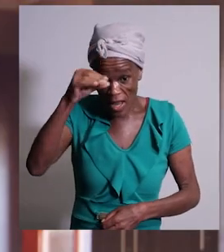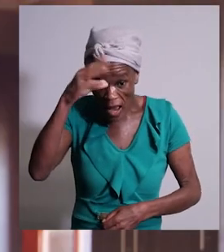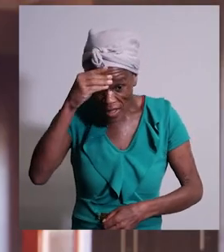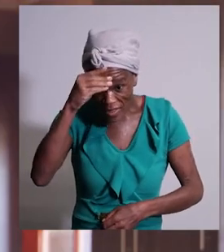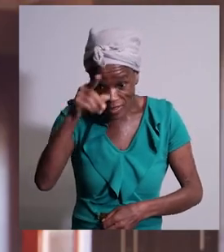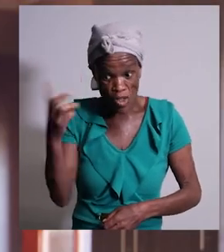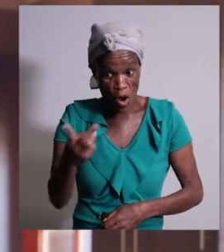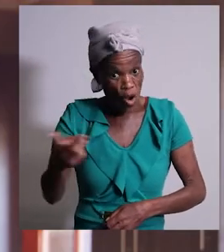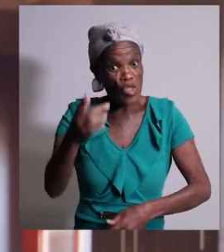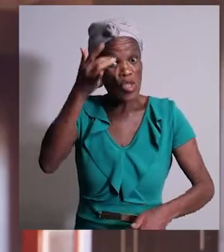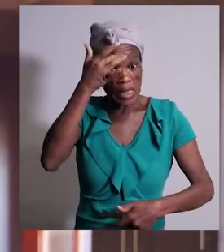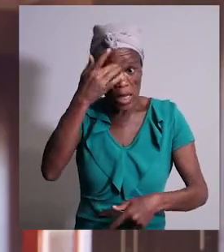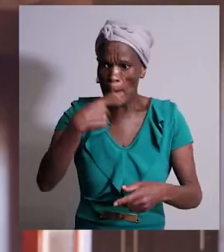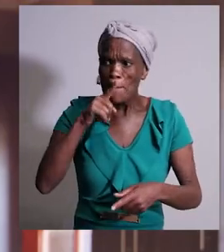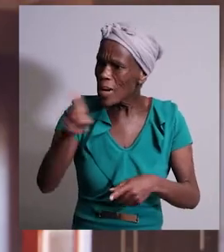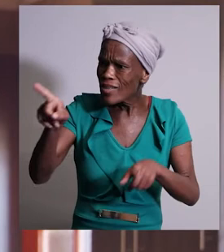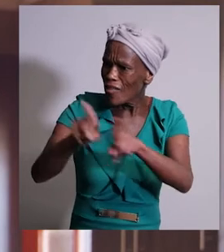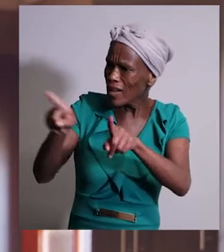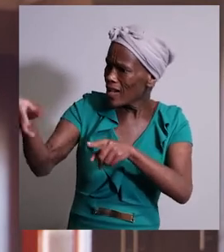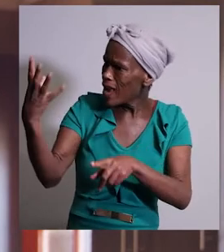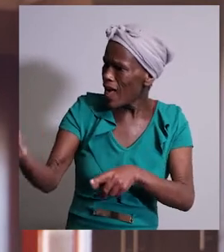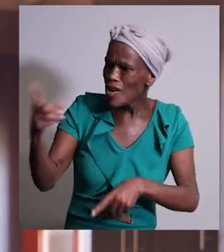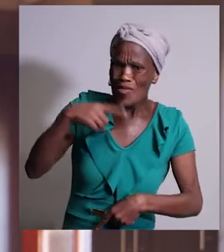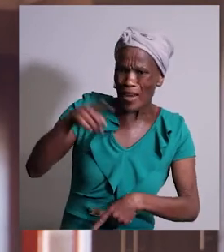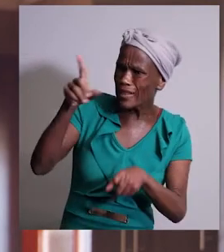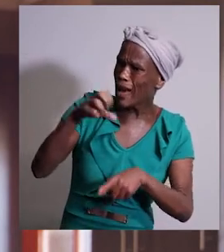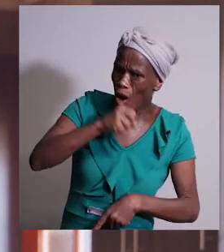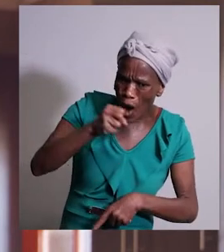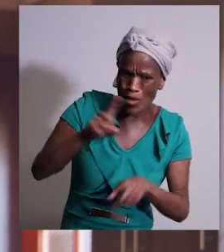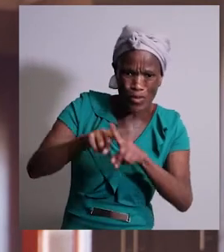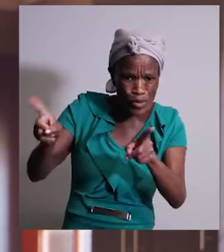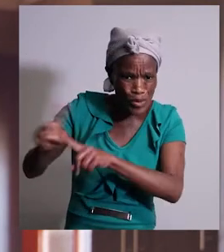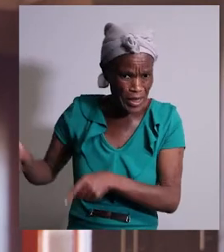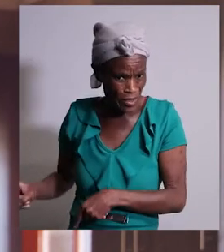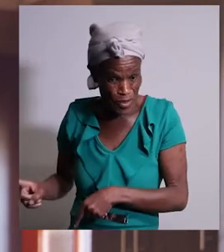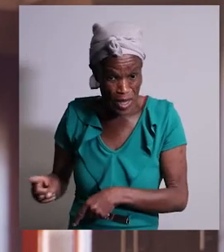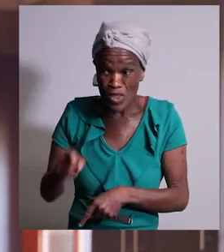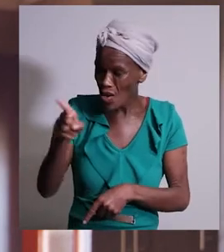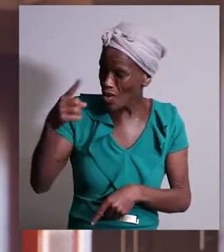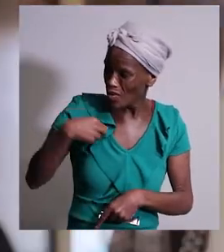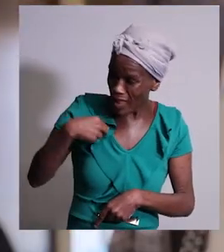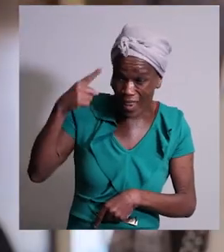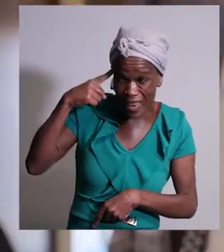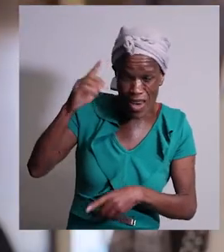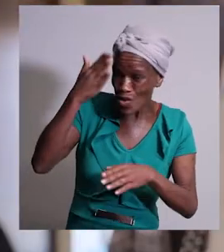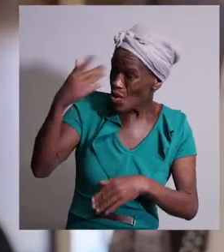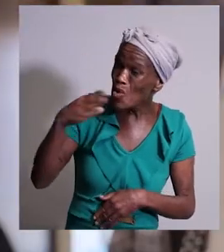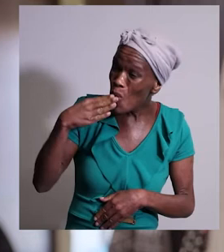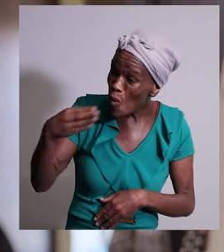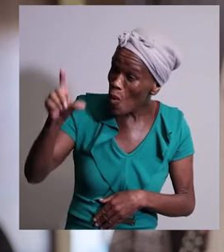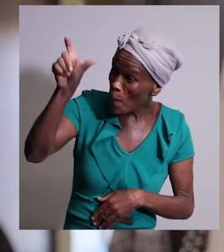symptoms. I learned that we don't know who has it, we don't know who doesn't have it. Let's keep our social distancing.